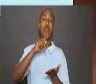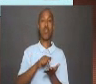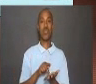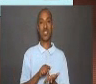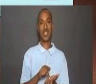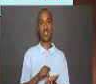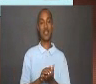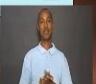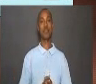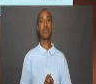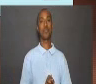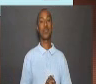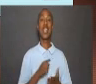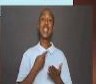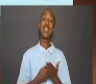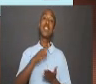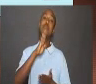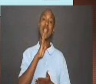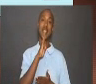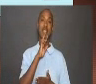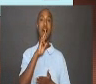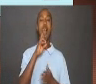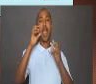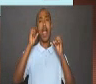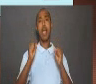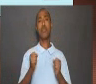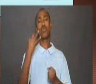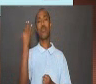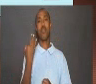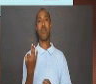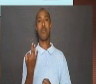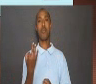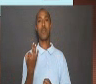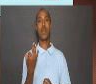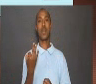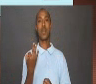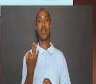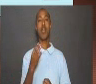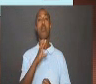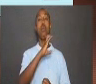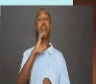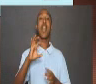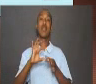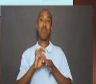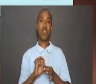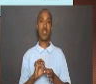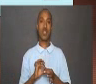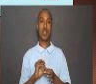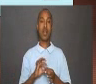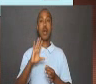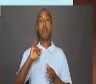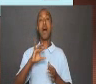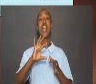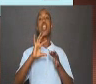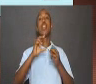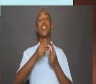protons. These bases are able to form a coordinate covalent bond by sharing